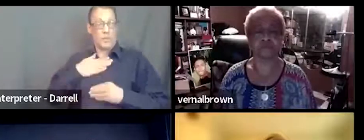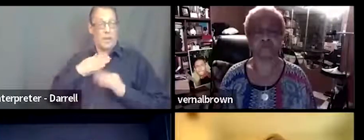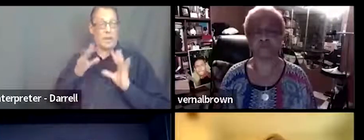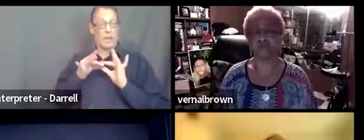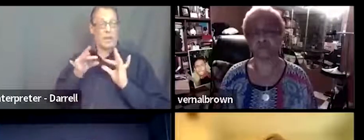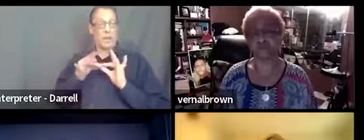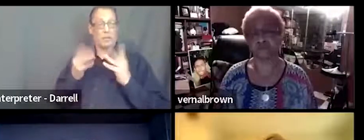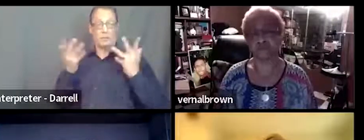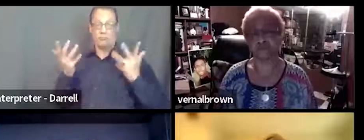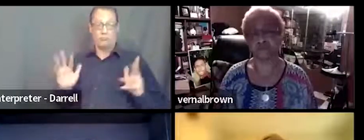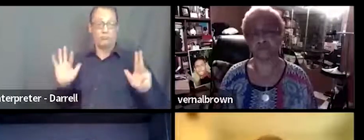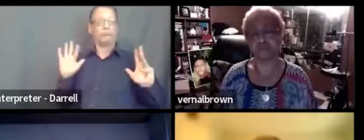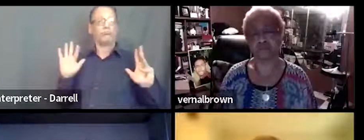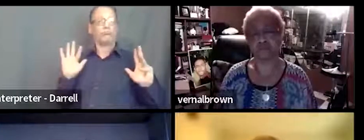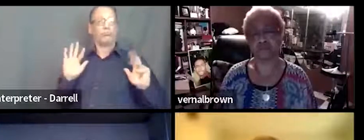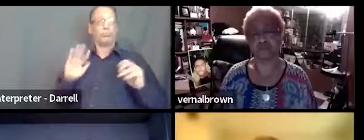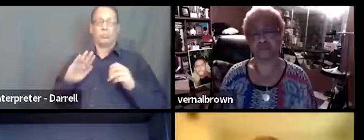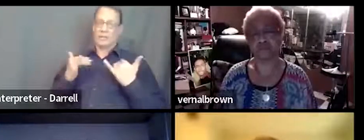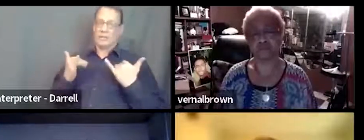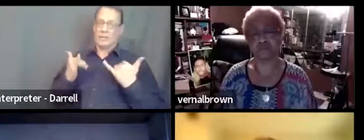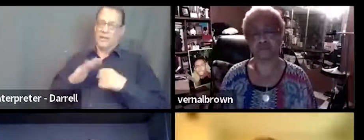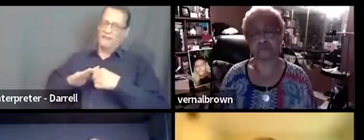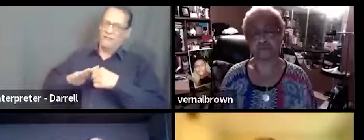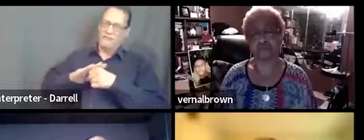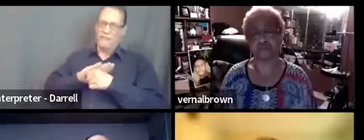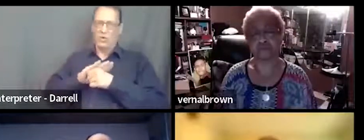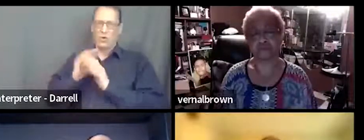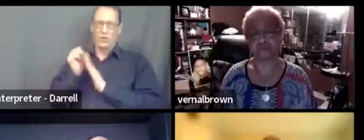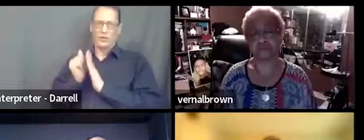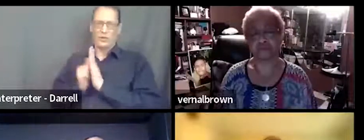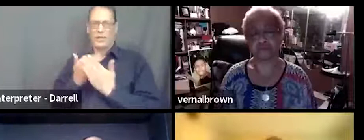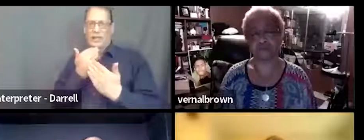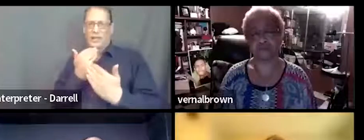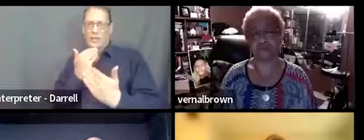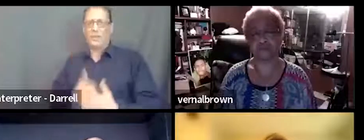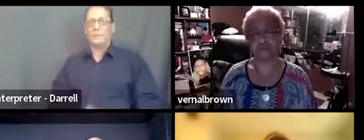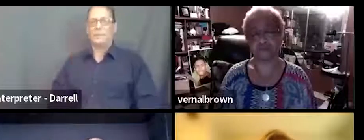we do have a fairly full agenda. Thank you, Chair Wynn Miller.